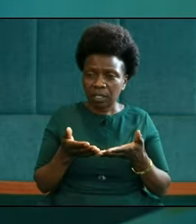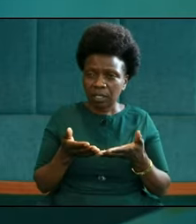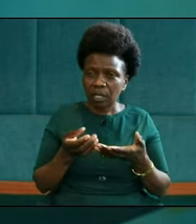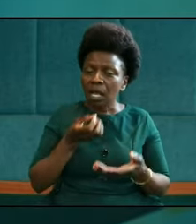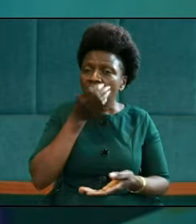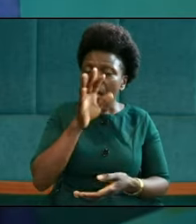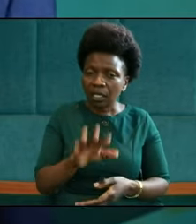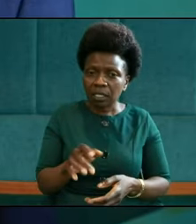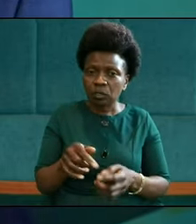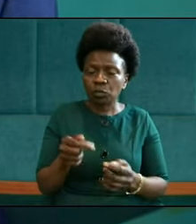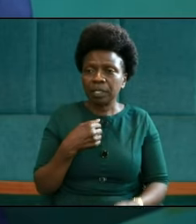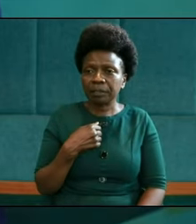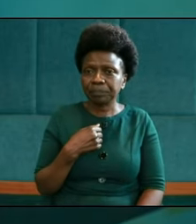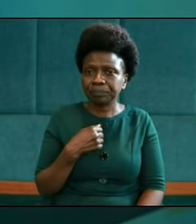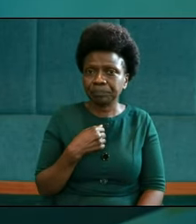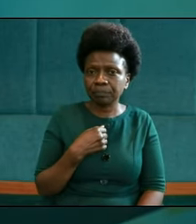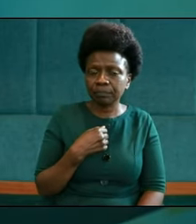curse on myself